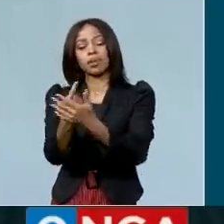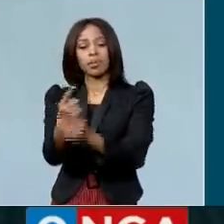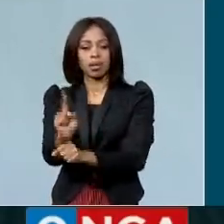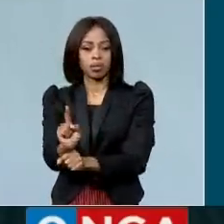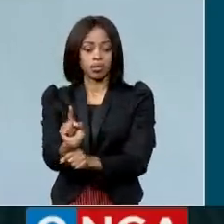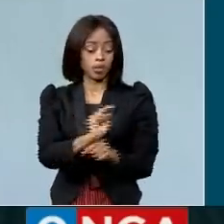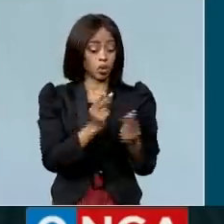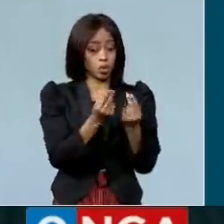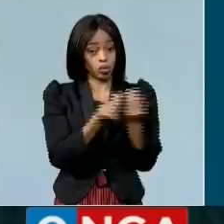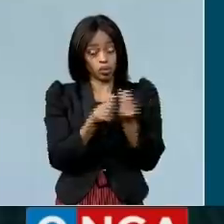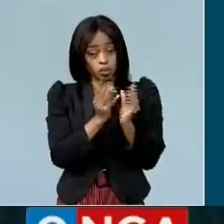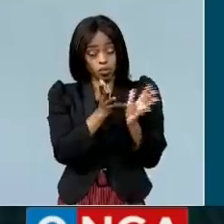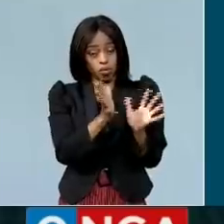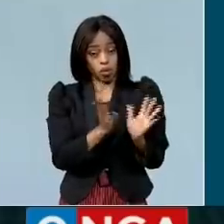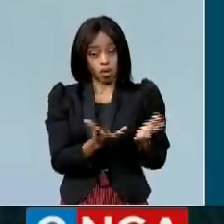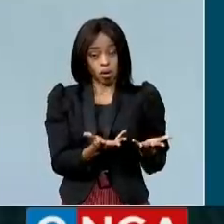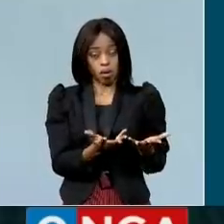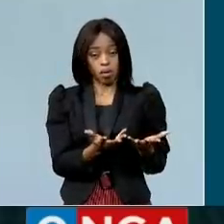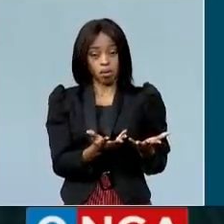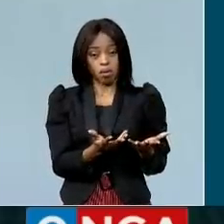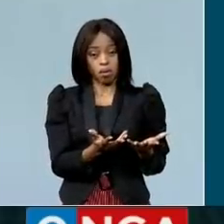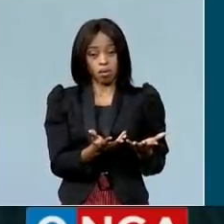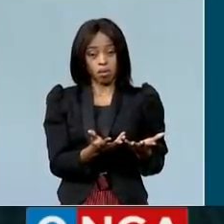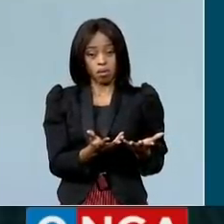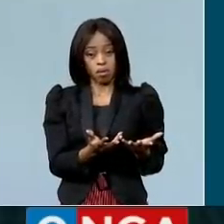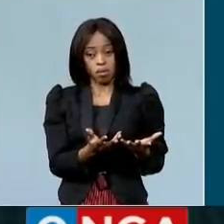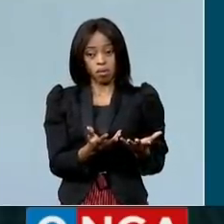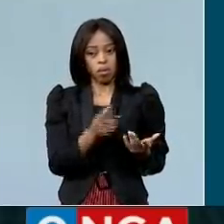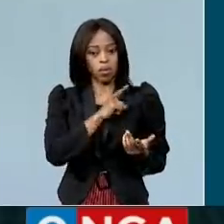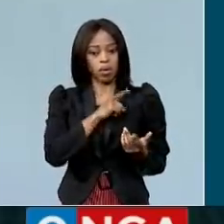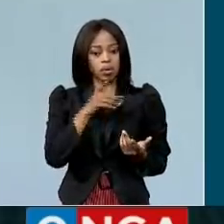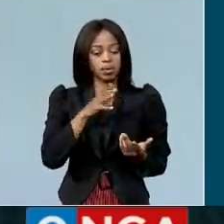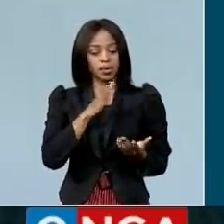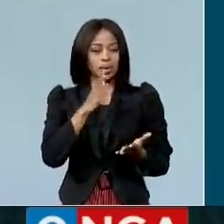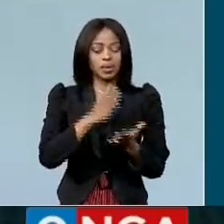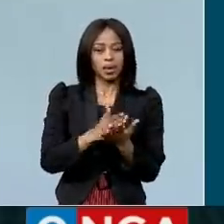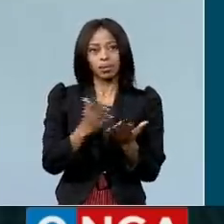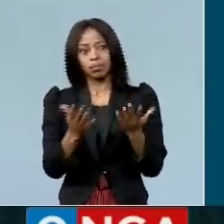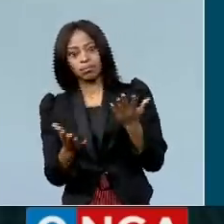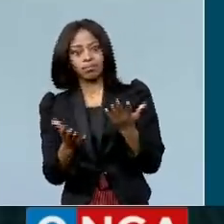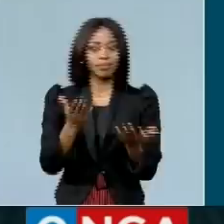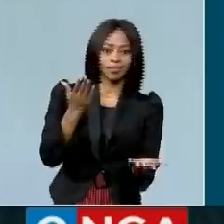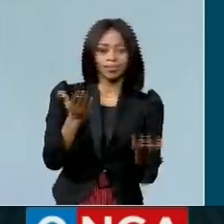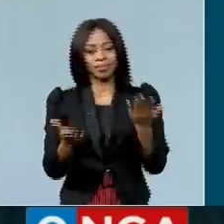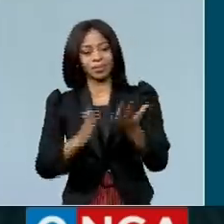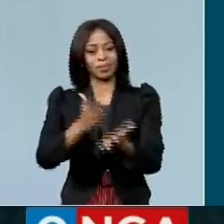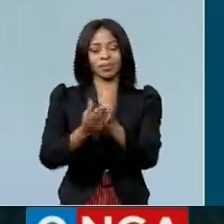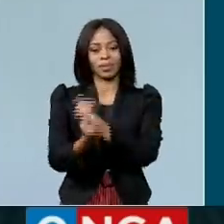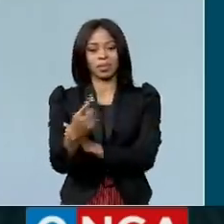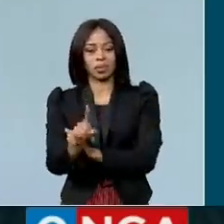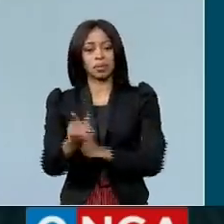this only very begrudgingly because we don't really like the uncertainty that comes with modeling,